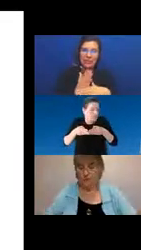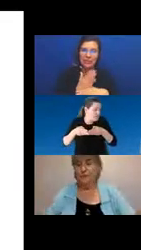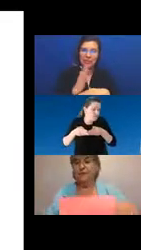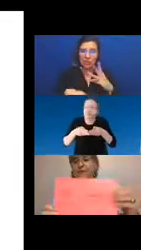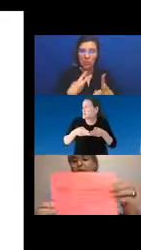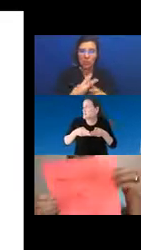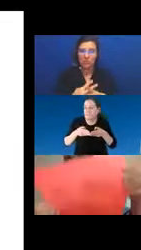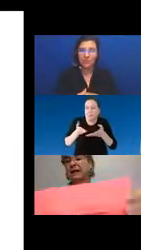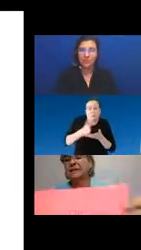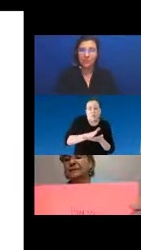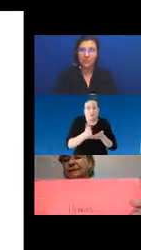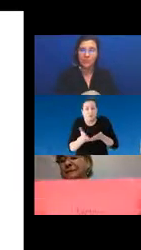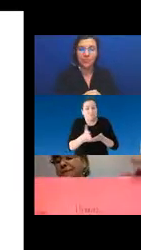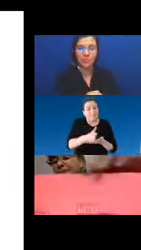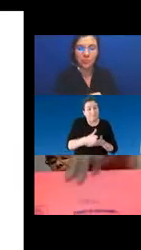worlds.